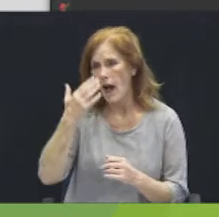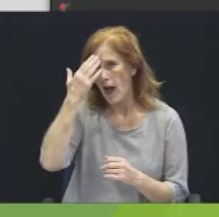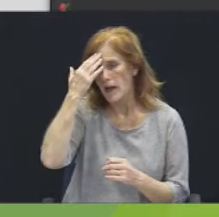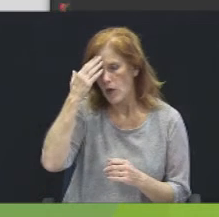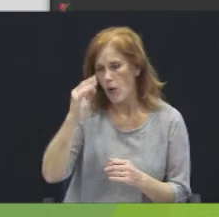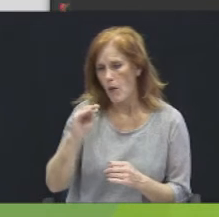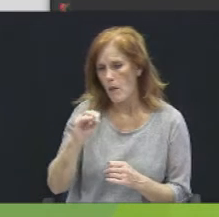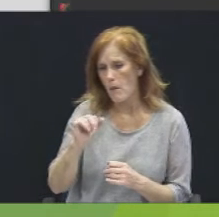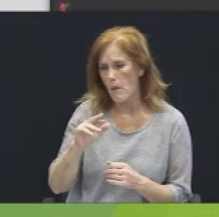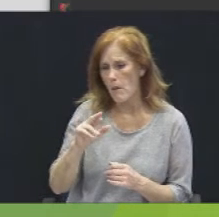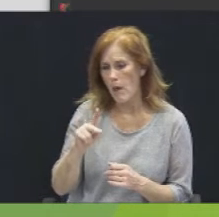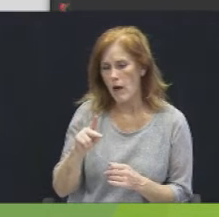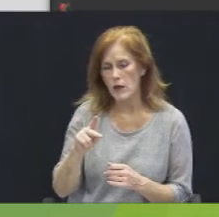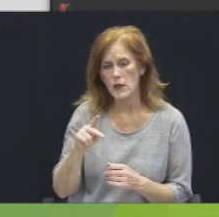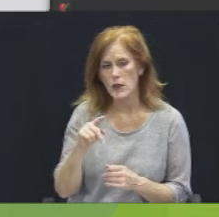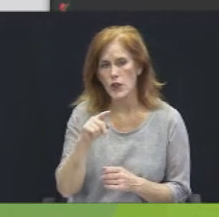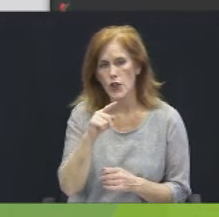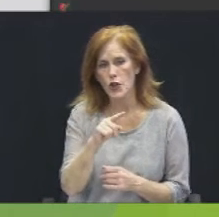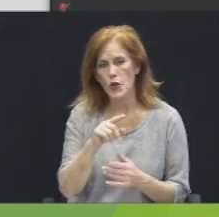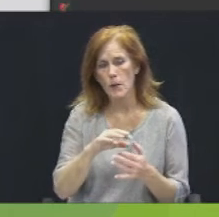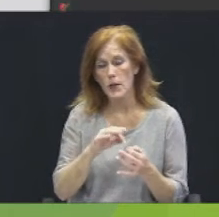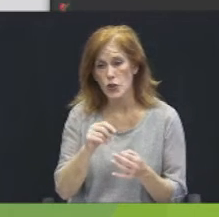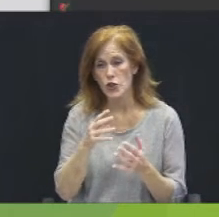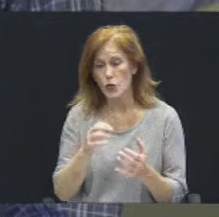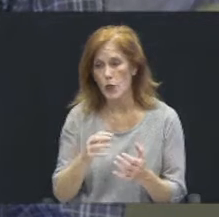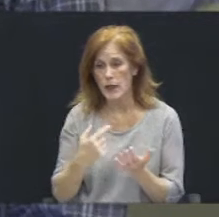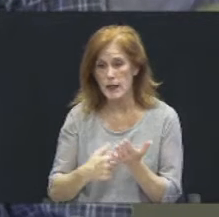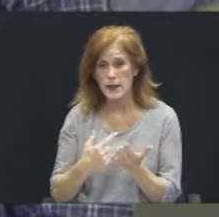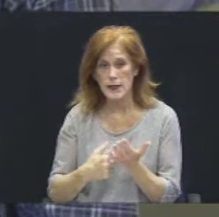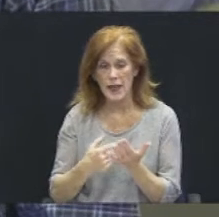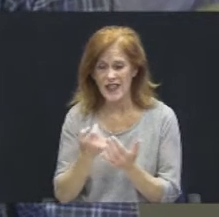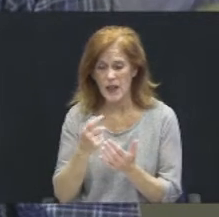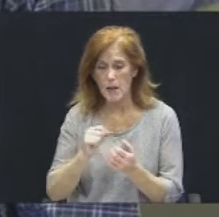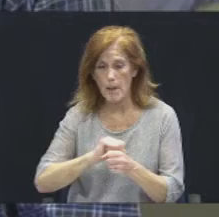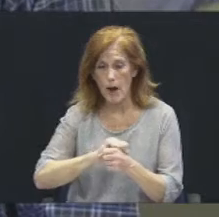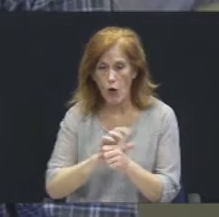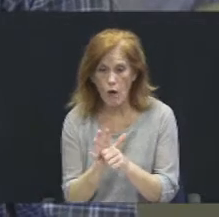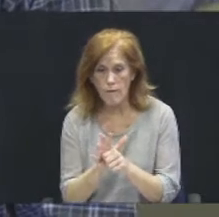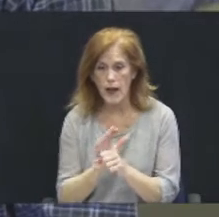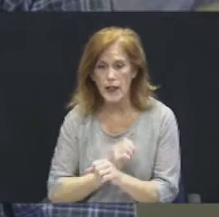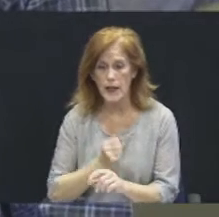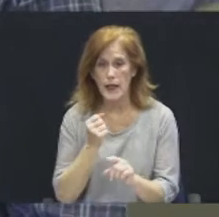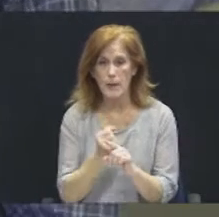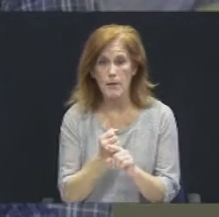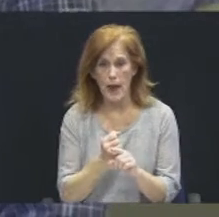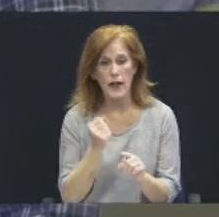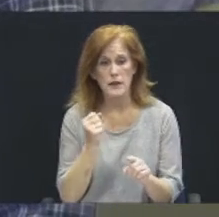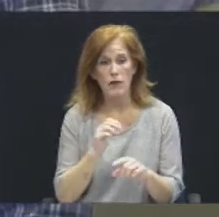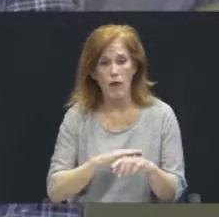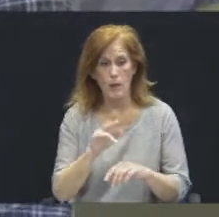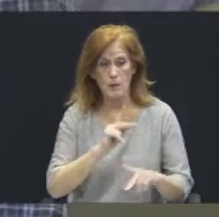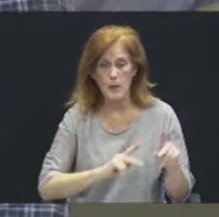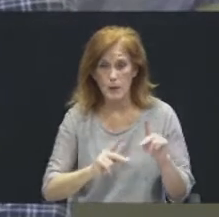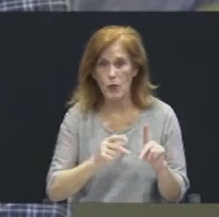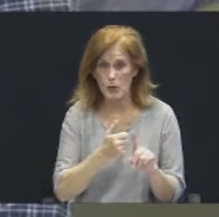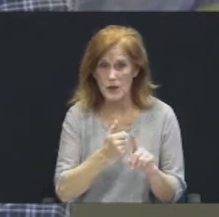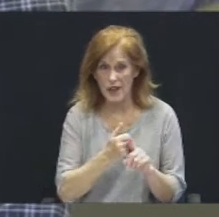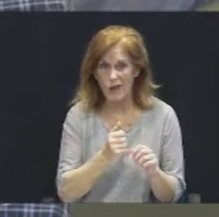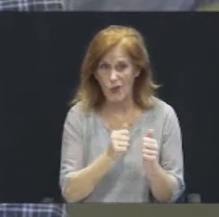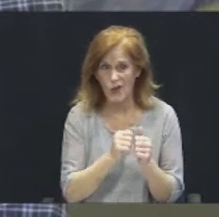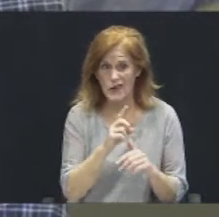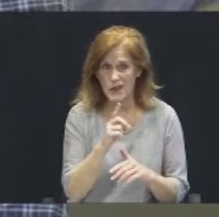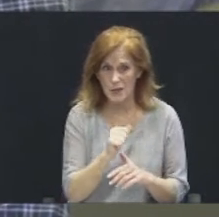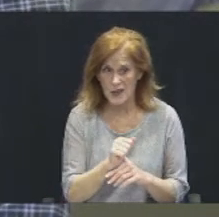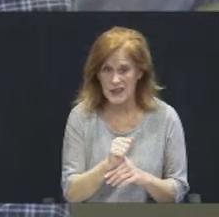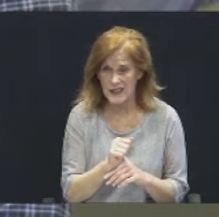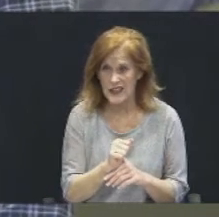said that you wanted to talk a little bit about COVID and the impact on people with disabilities with COVID.